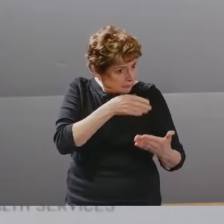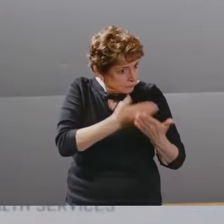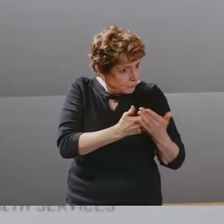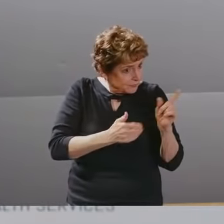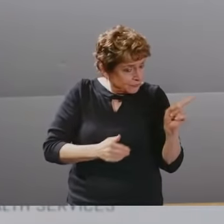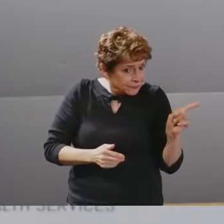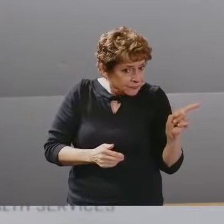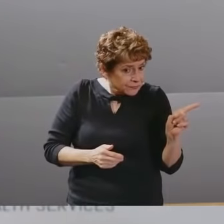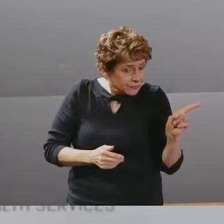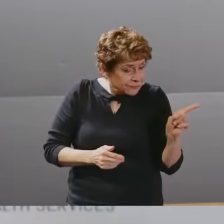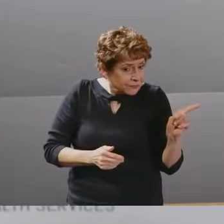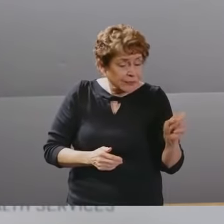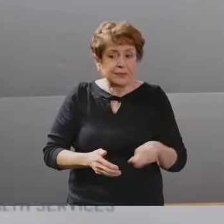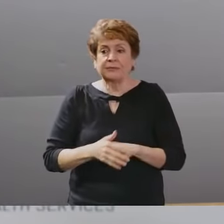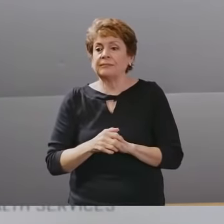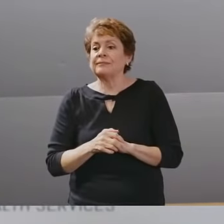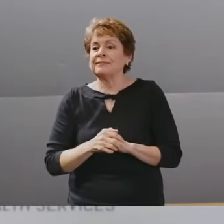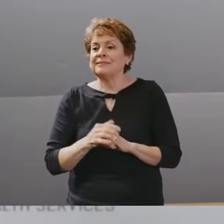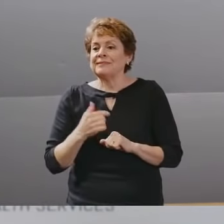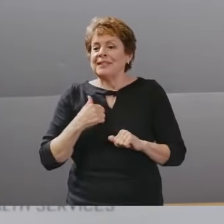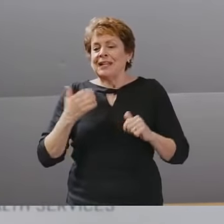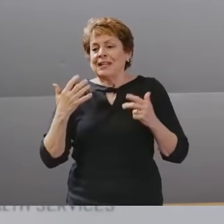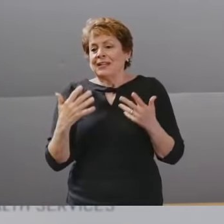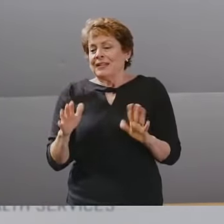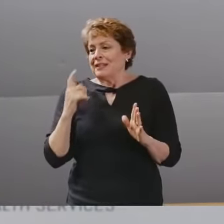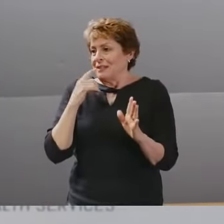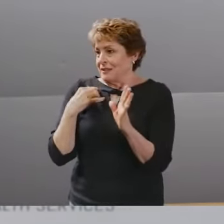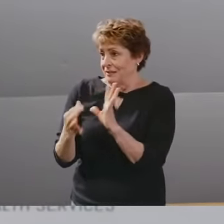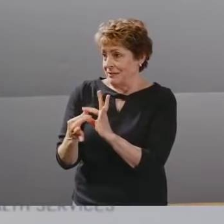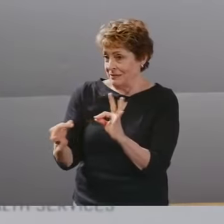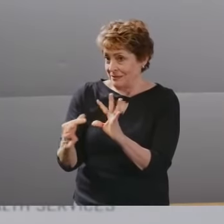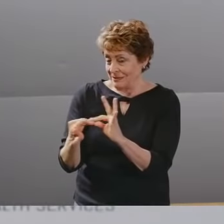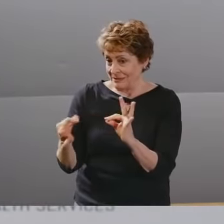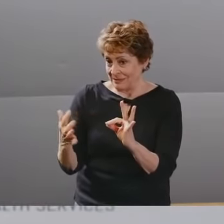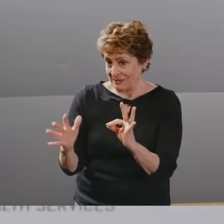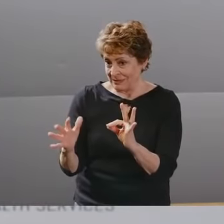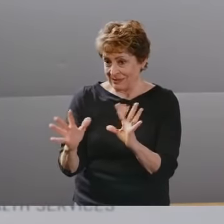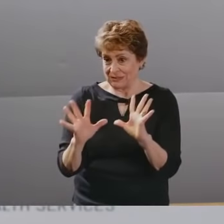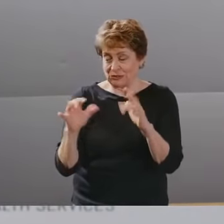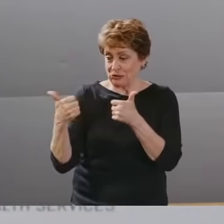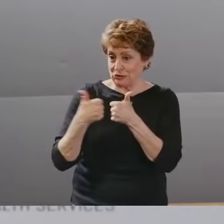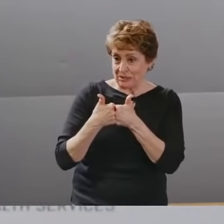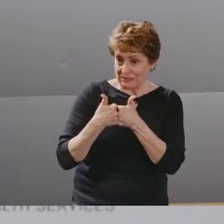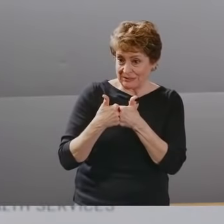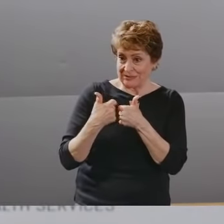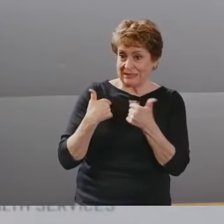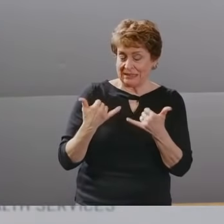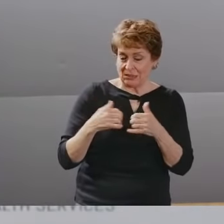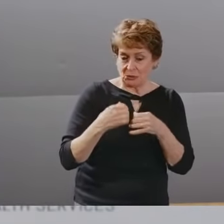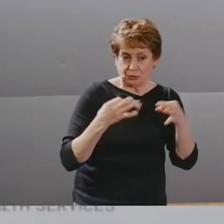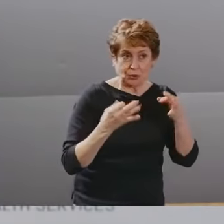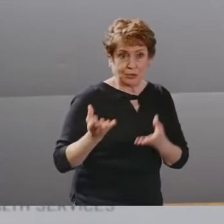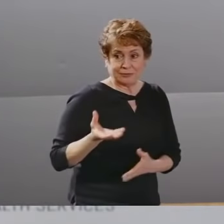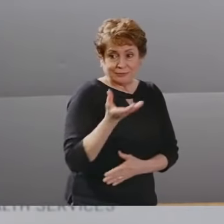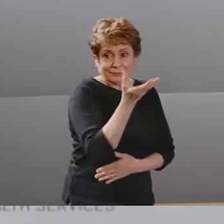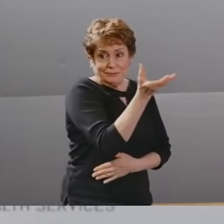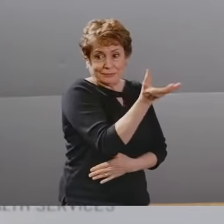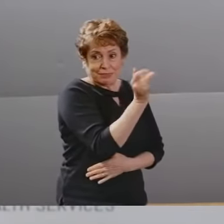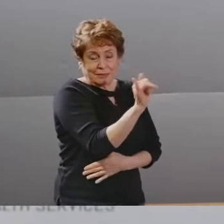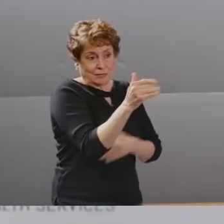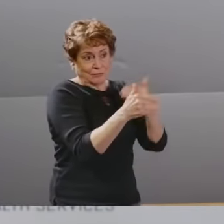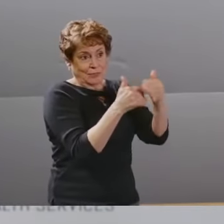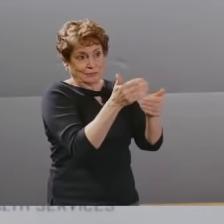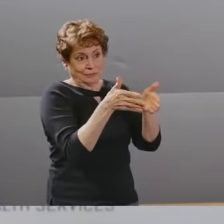are challenges in front of the courts. I'm going to let the court process play out, but in terms of your question